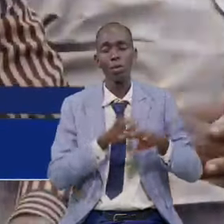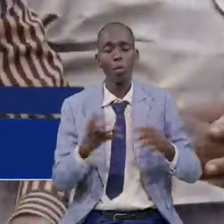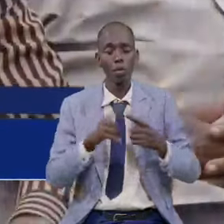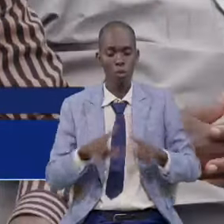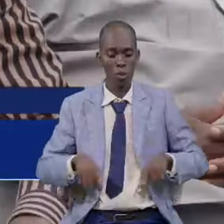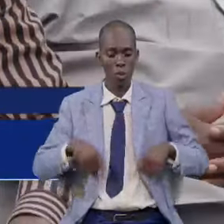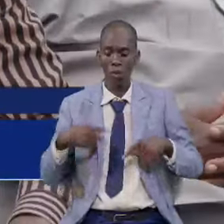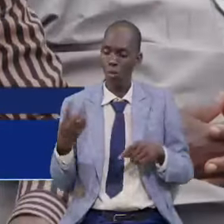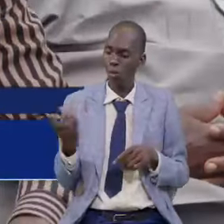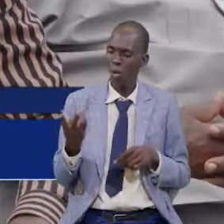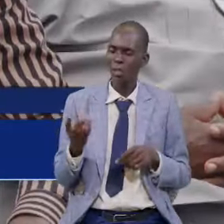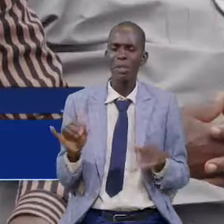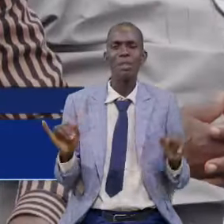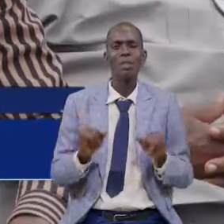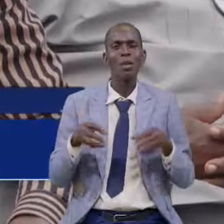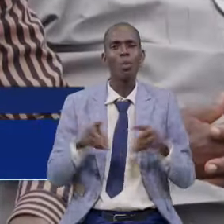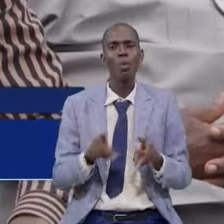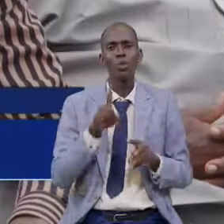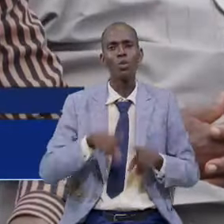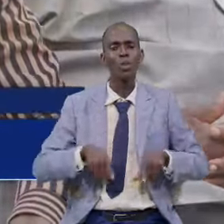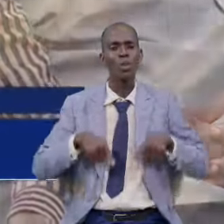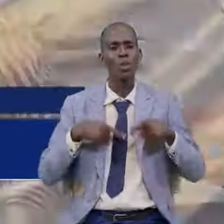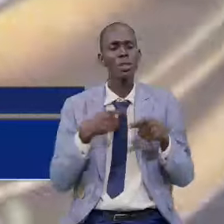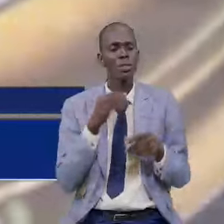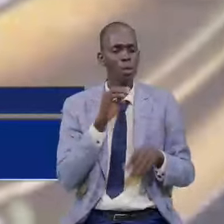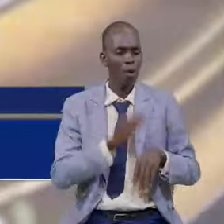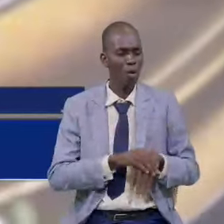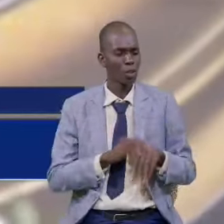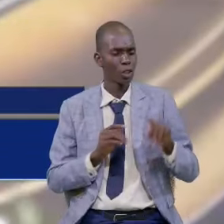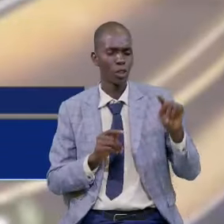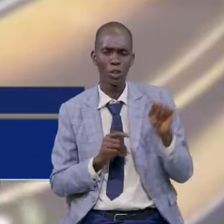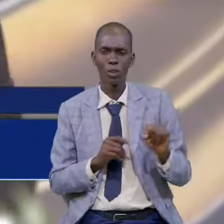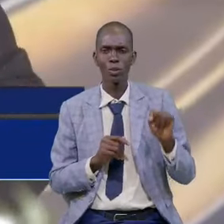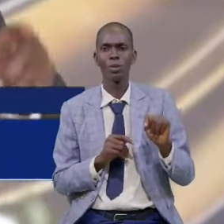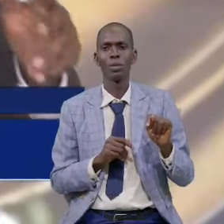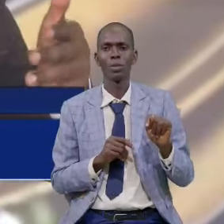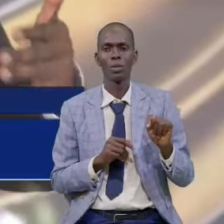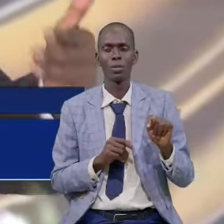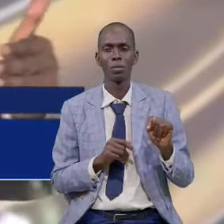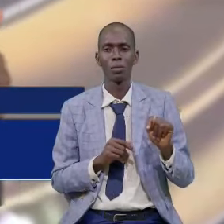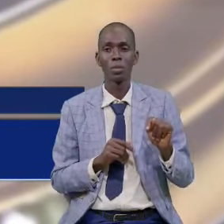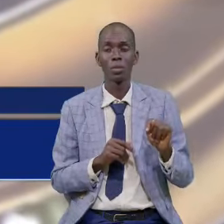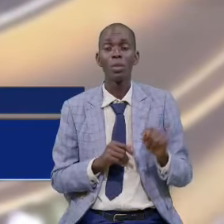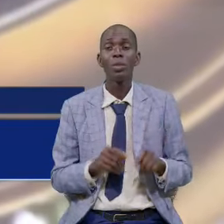the same way you lived on the other day. You want